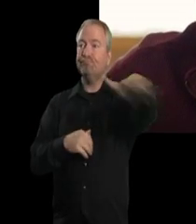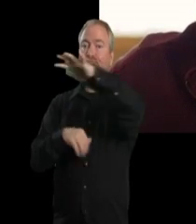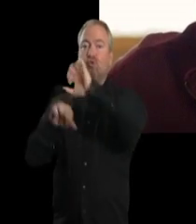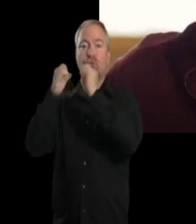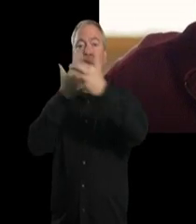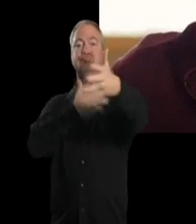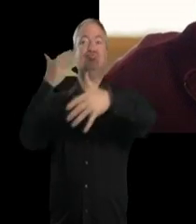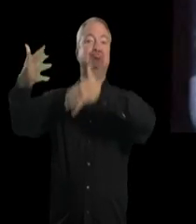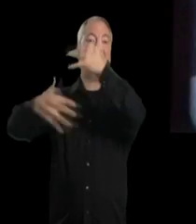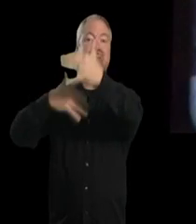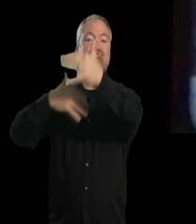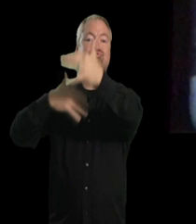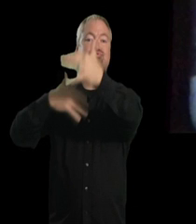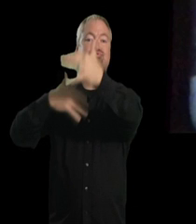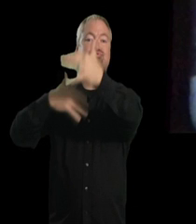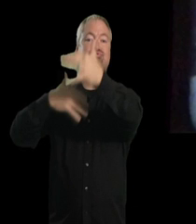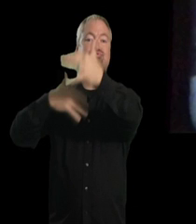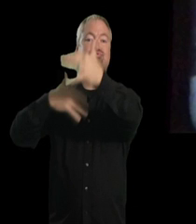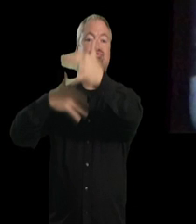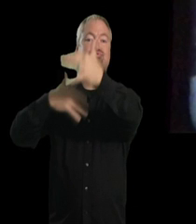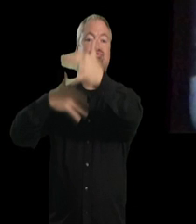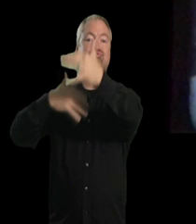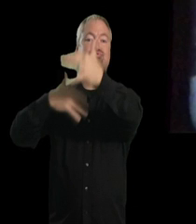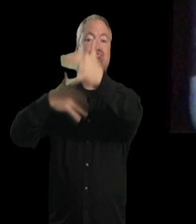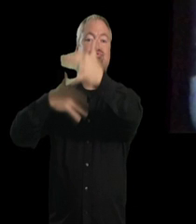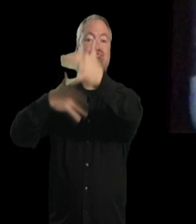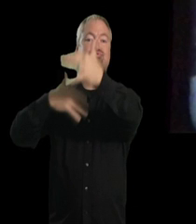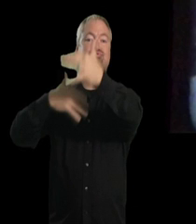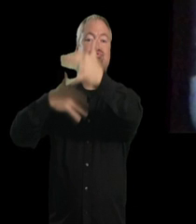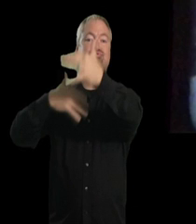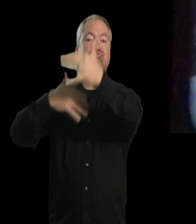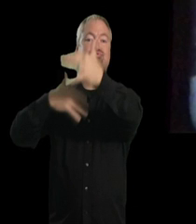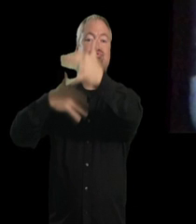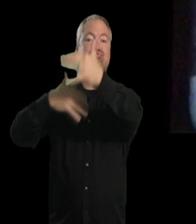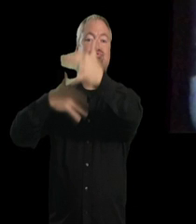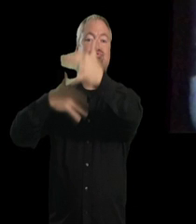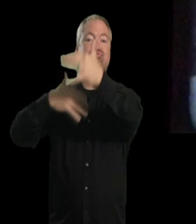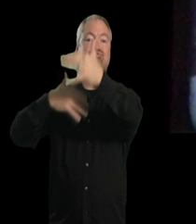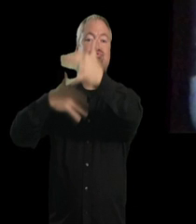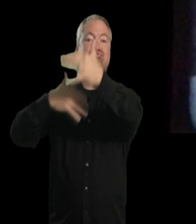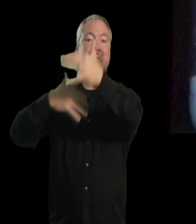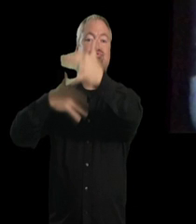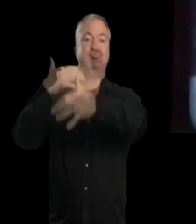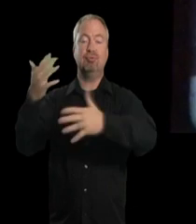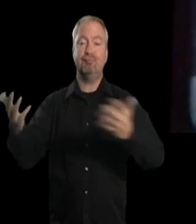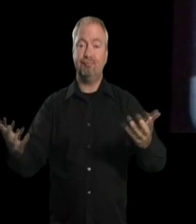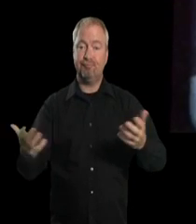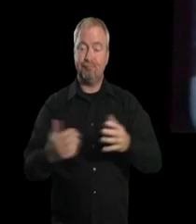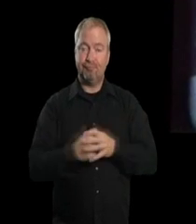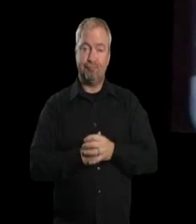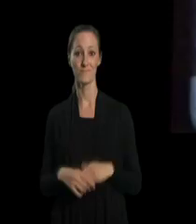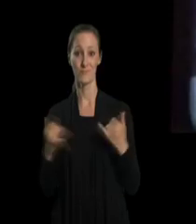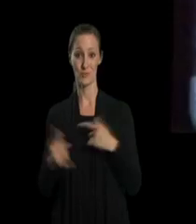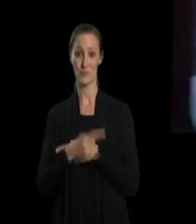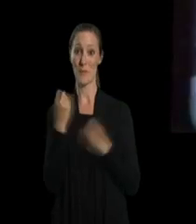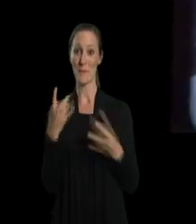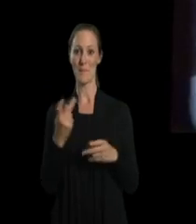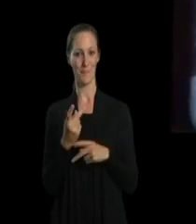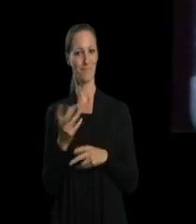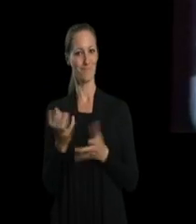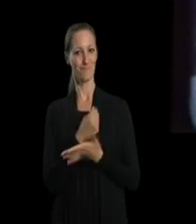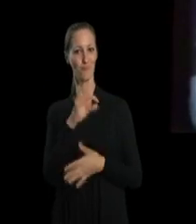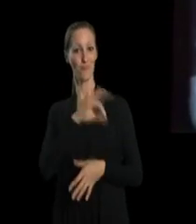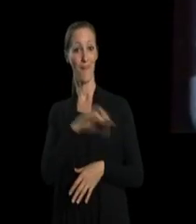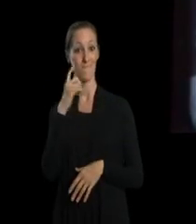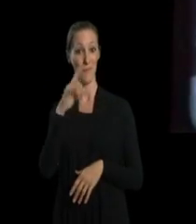rest of society. In a vintage photo, 2 men stand next to a man using a wheelchair on a curb cut. There are numerous people